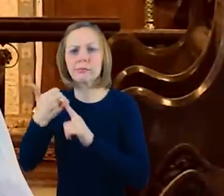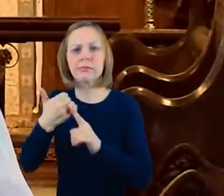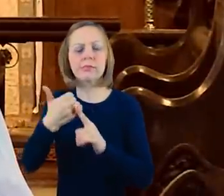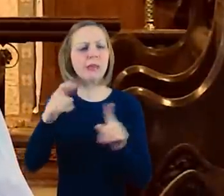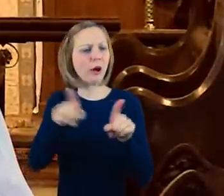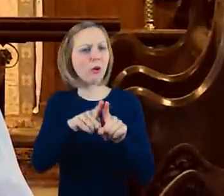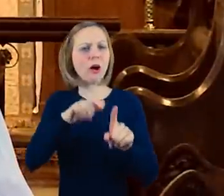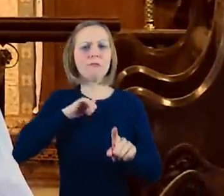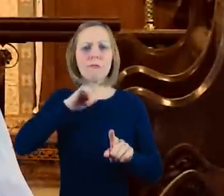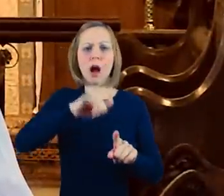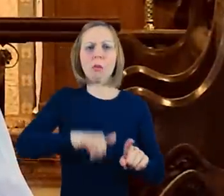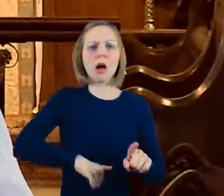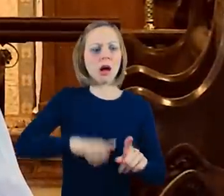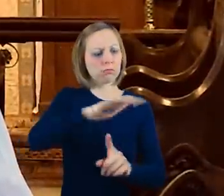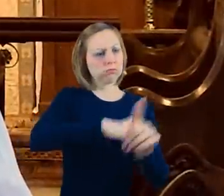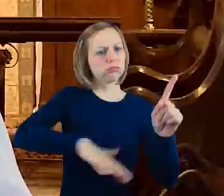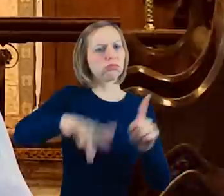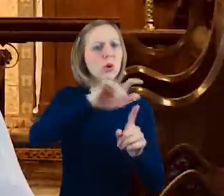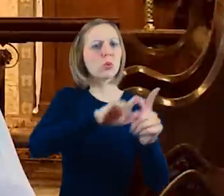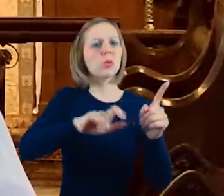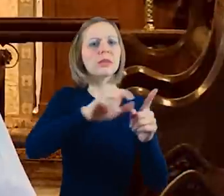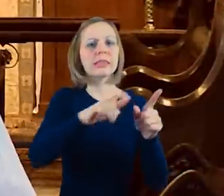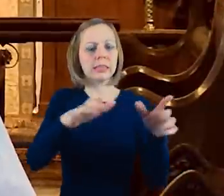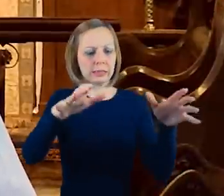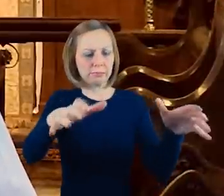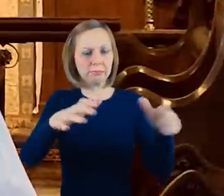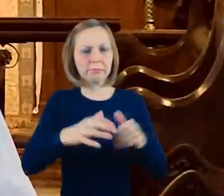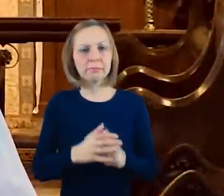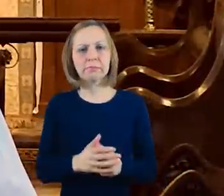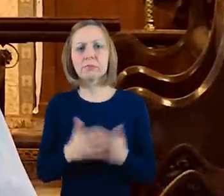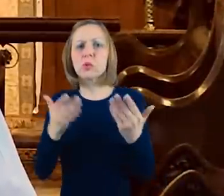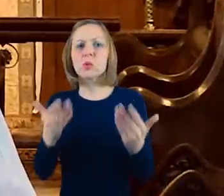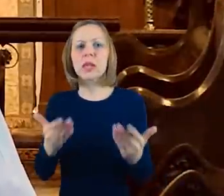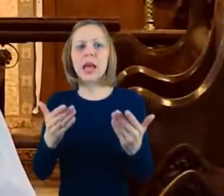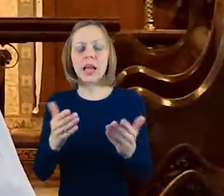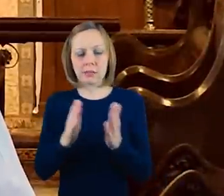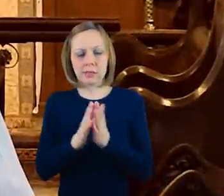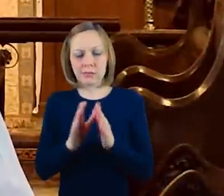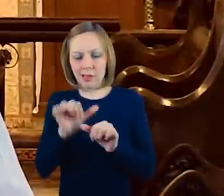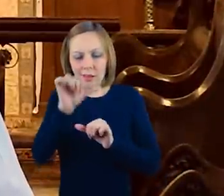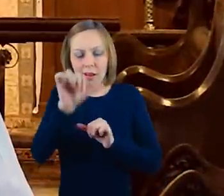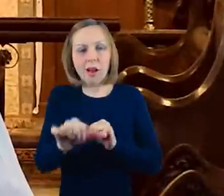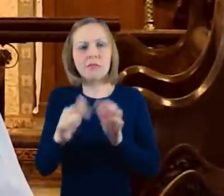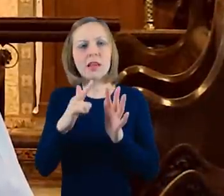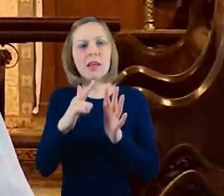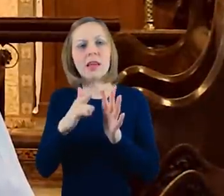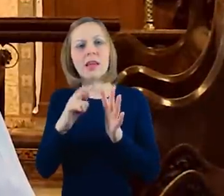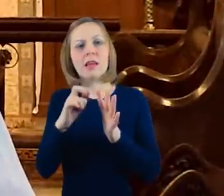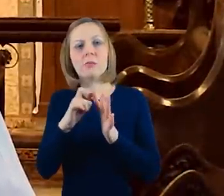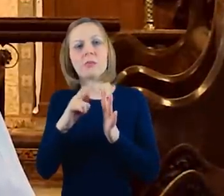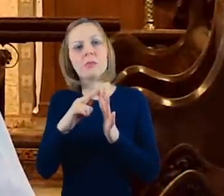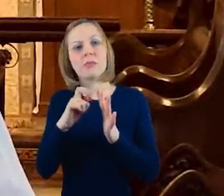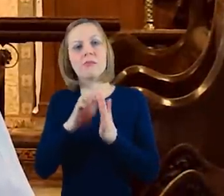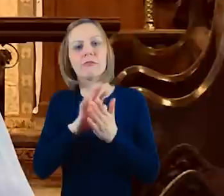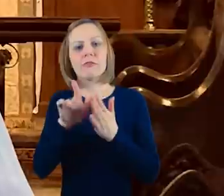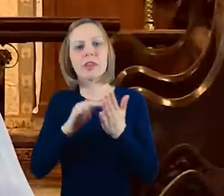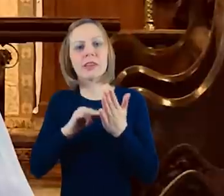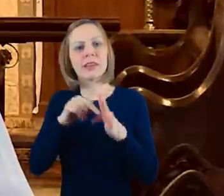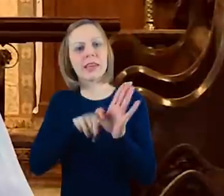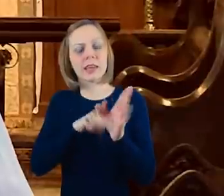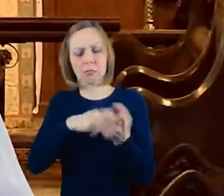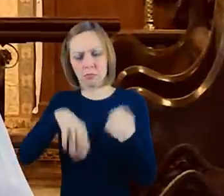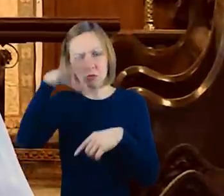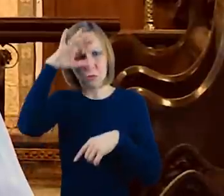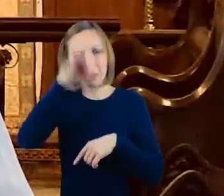Today, on the first Sunday after the Epiphany, the church commemorates the baptism of Christ. But there is